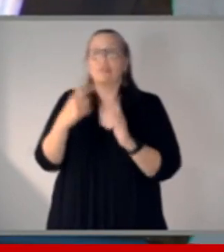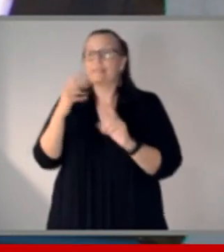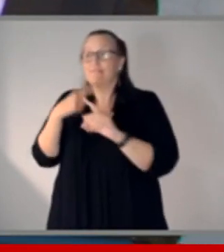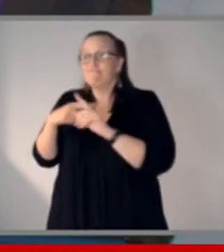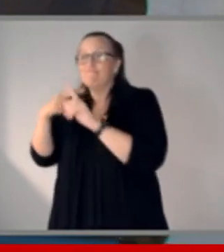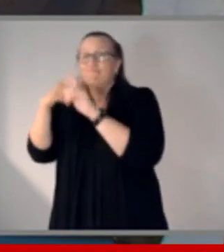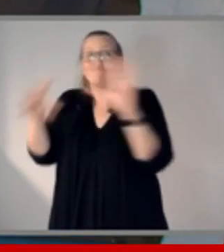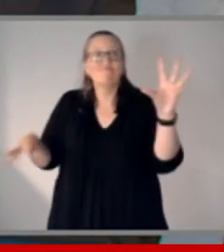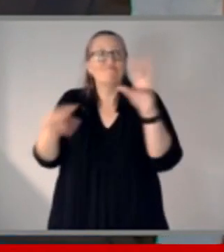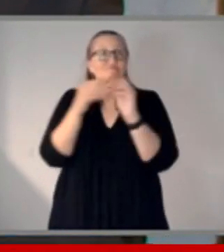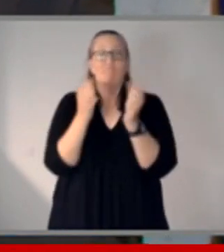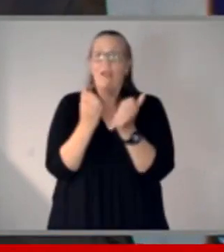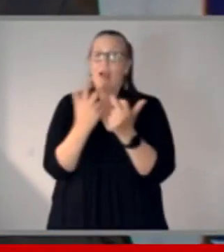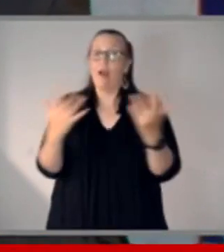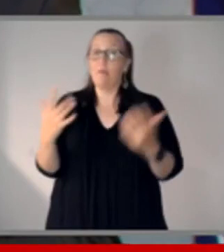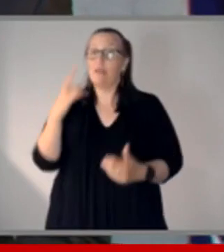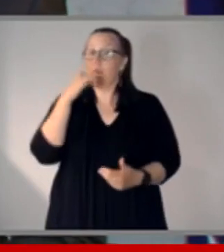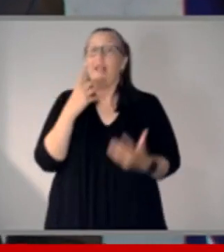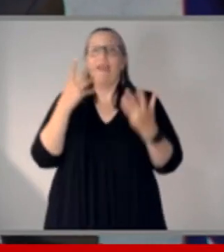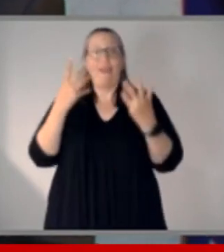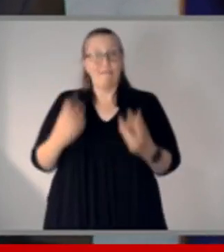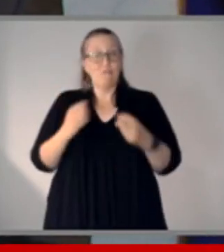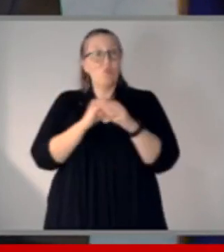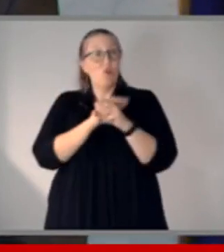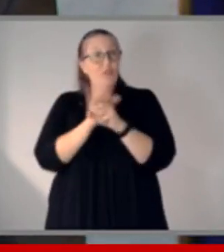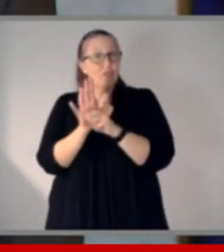midday, we can see that we're now up to